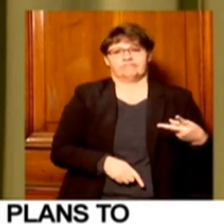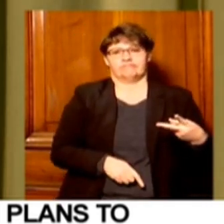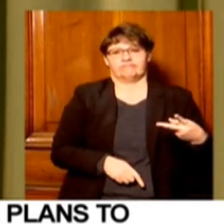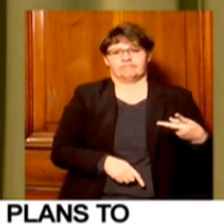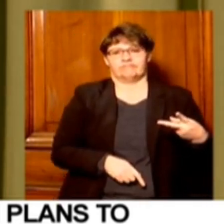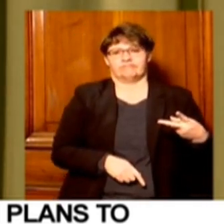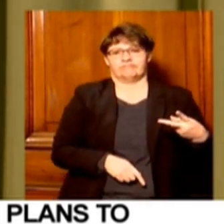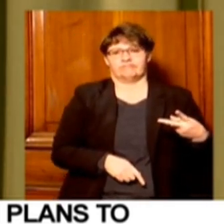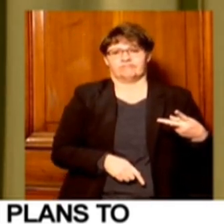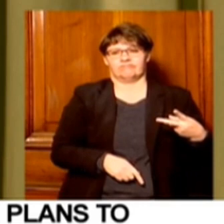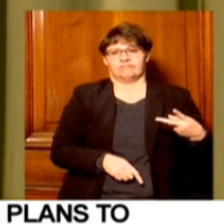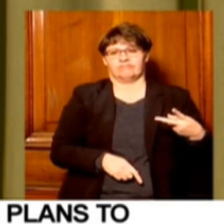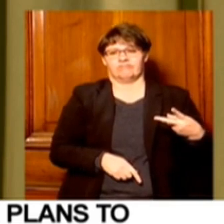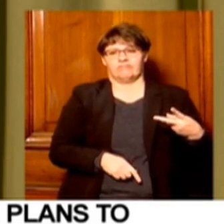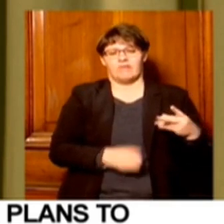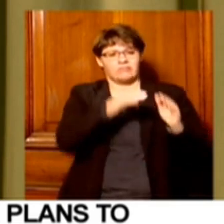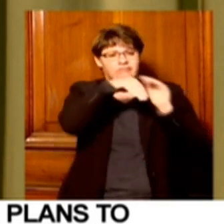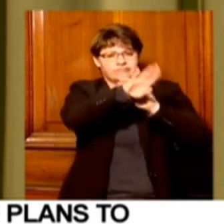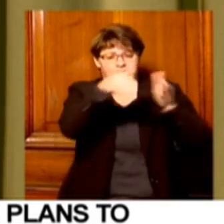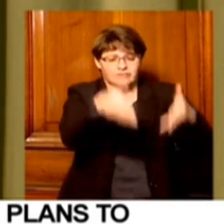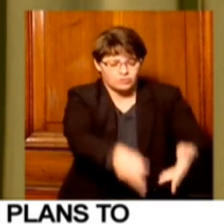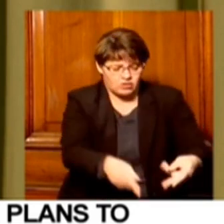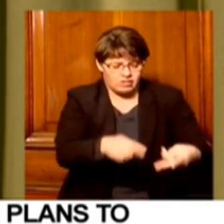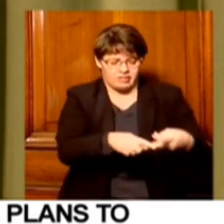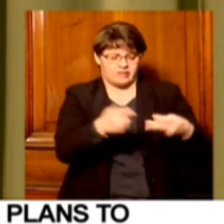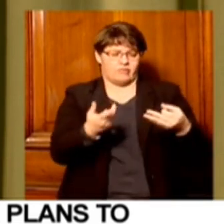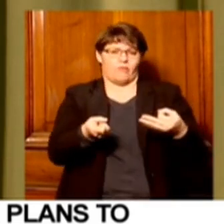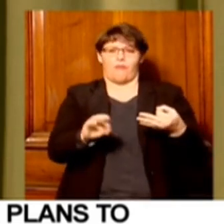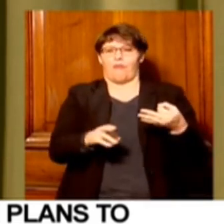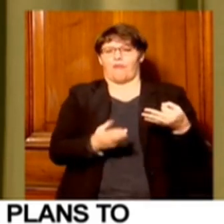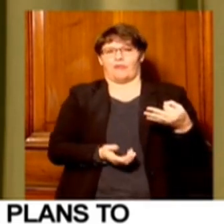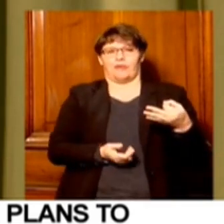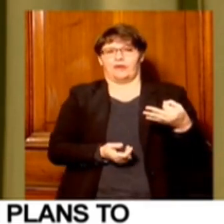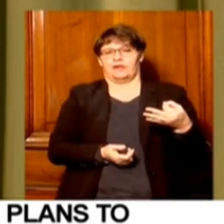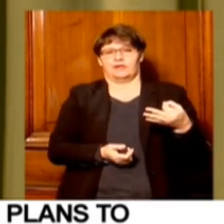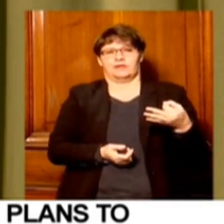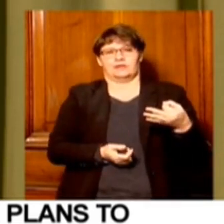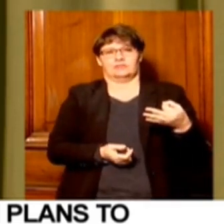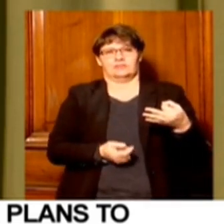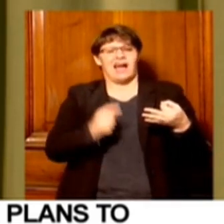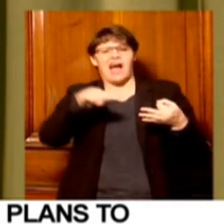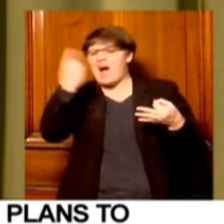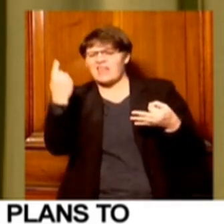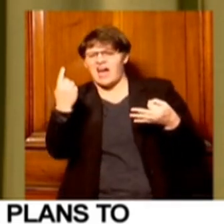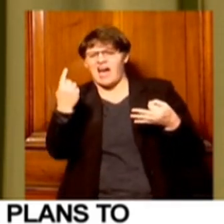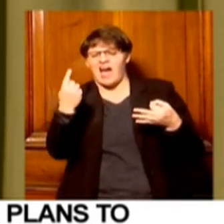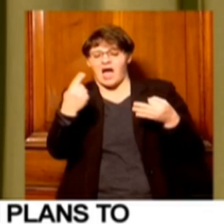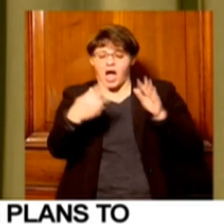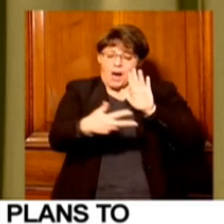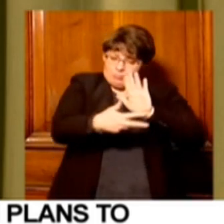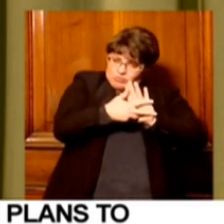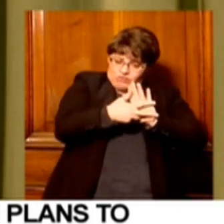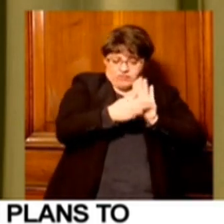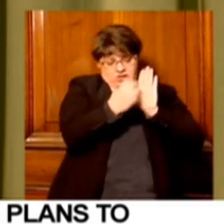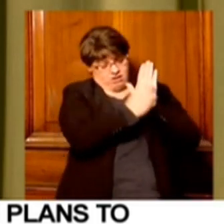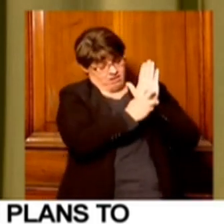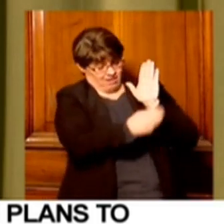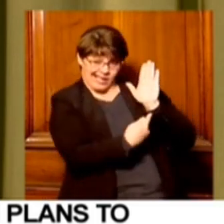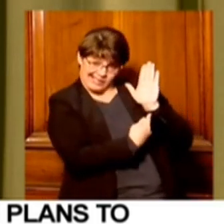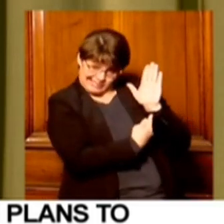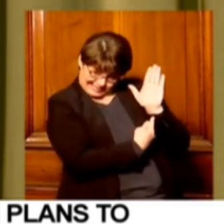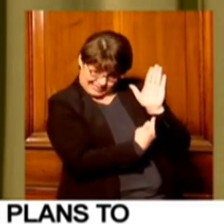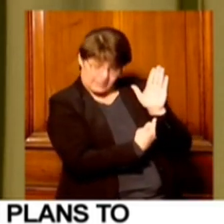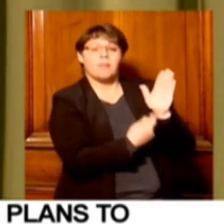looking for attending a funeral or going for other related approved matters that are